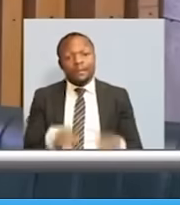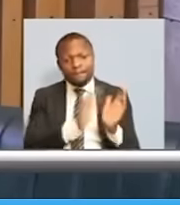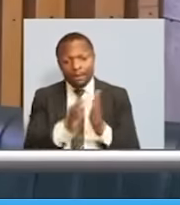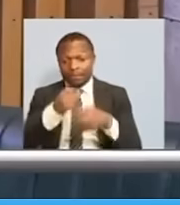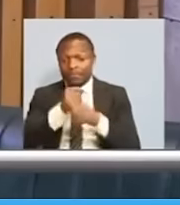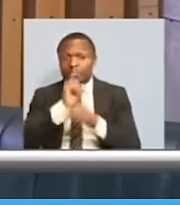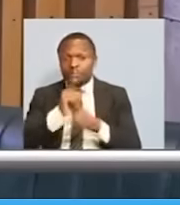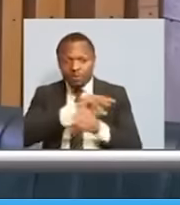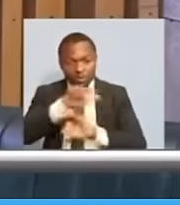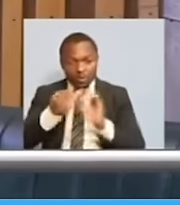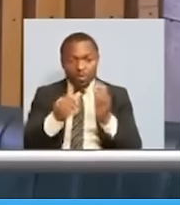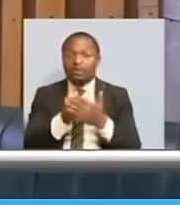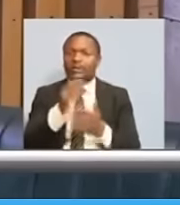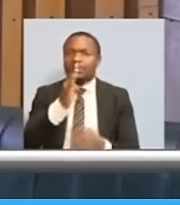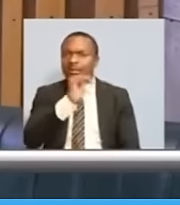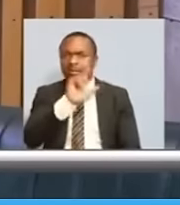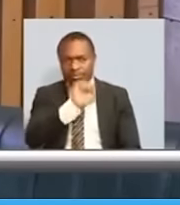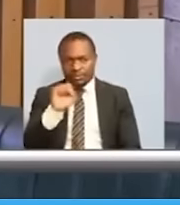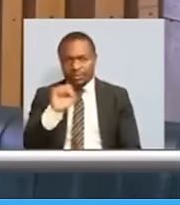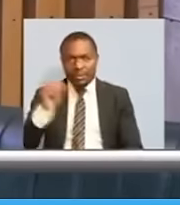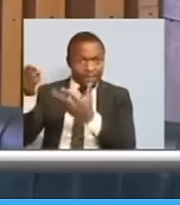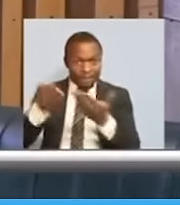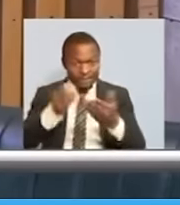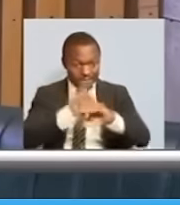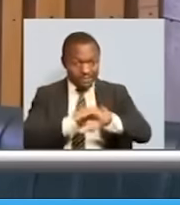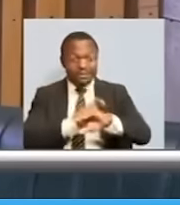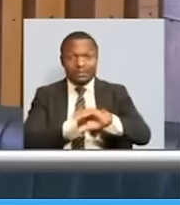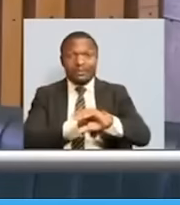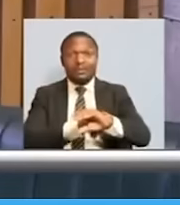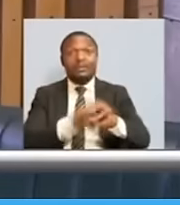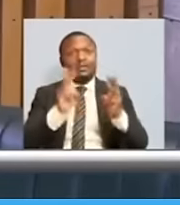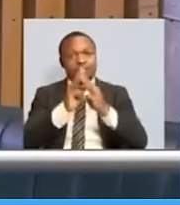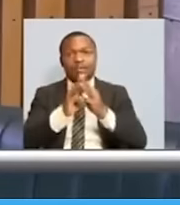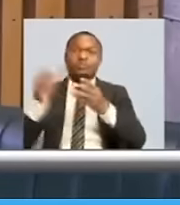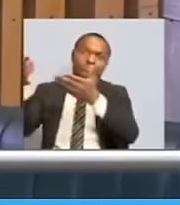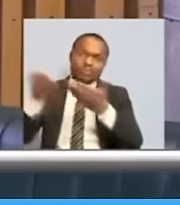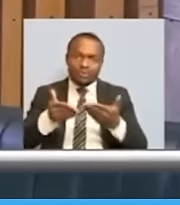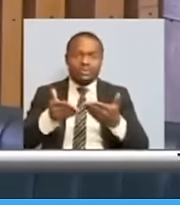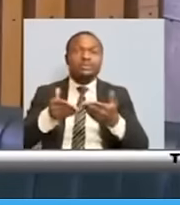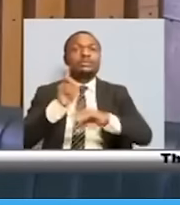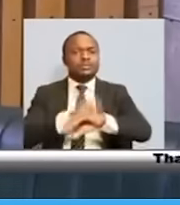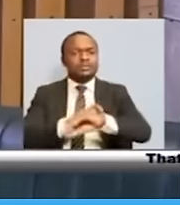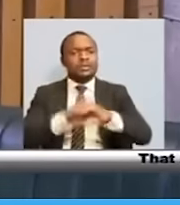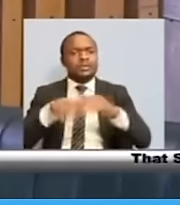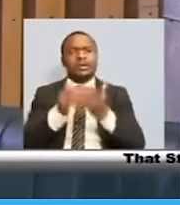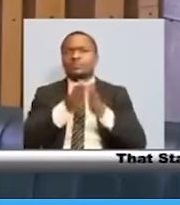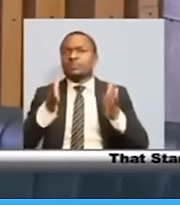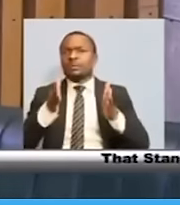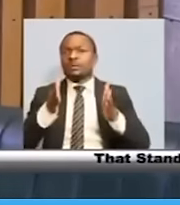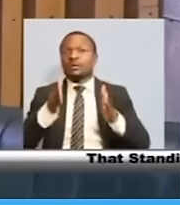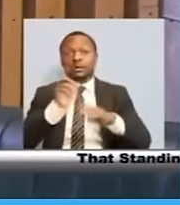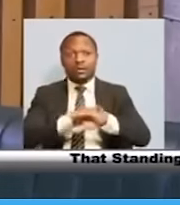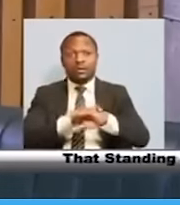to ensure that all the bills that were to be tabled during this session were brought in time. How much time are the honorable members